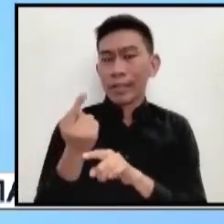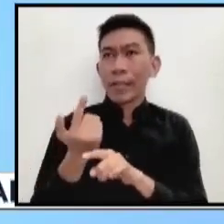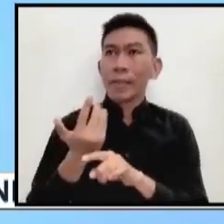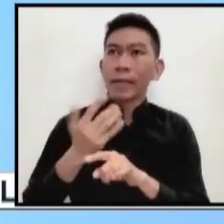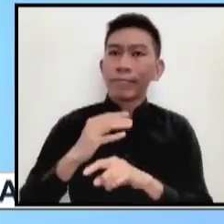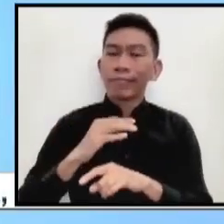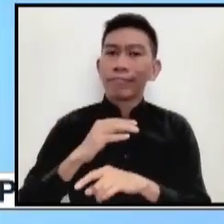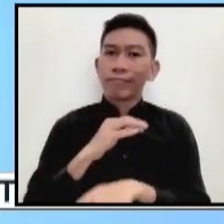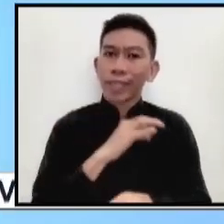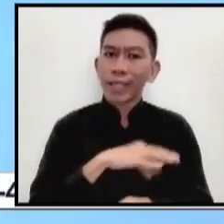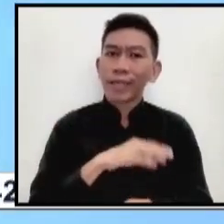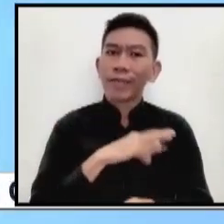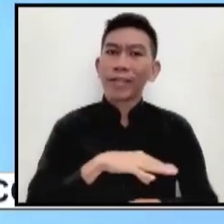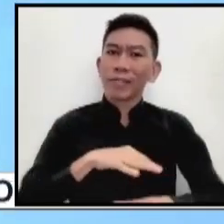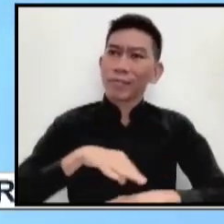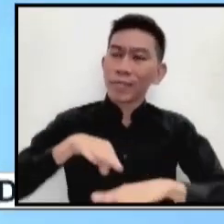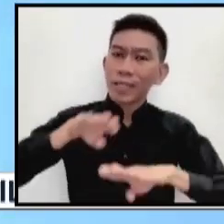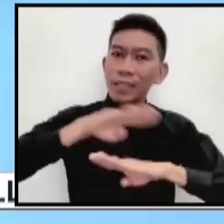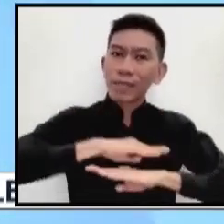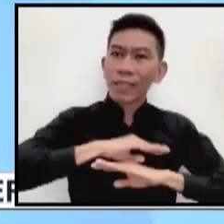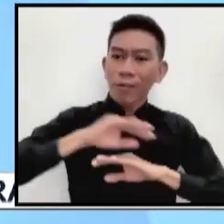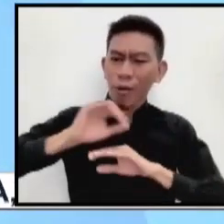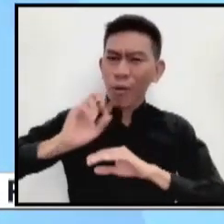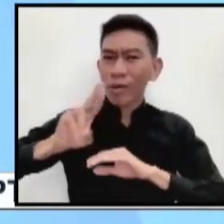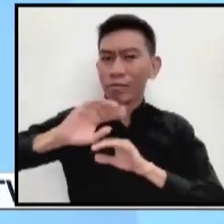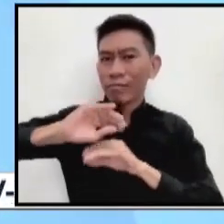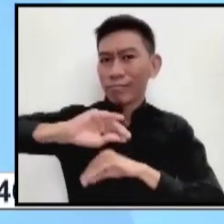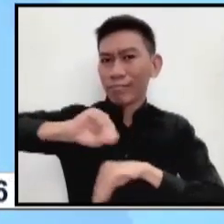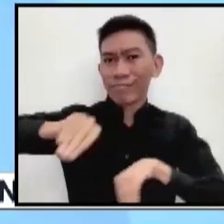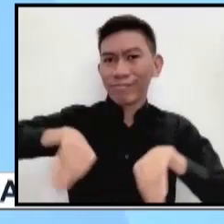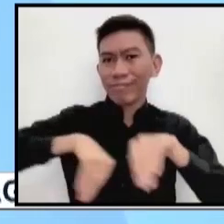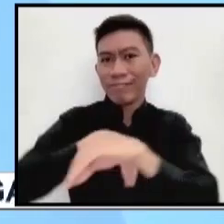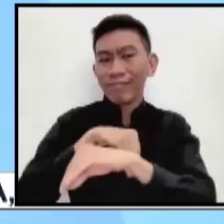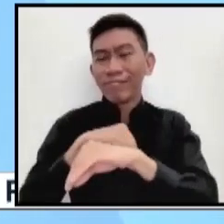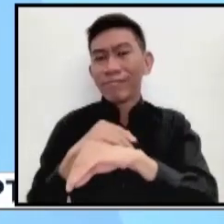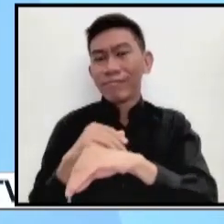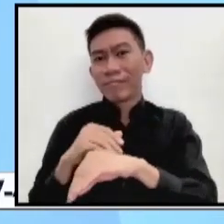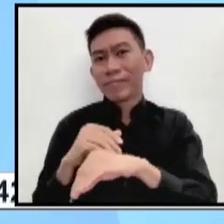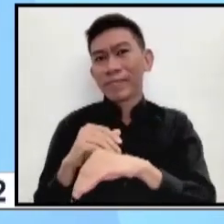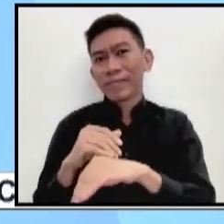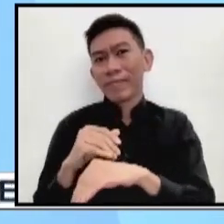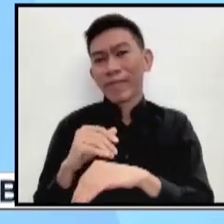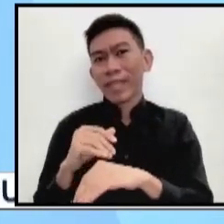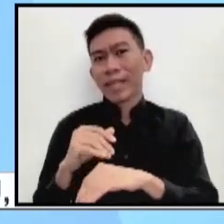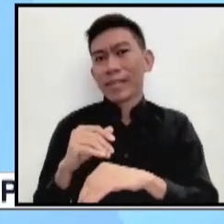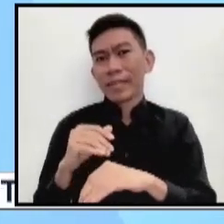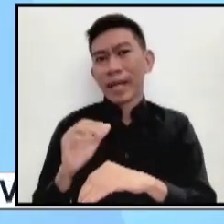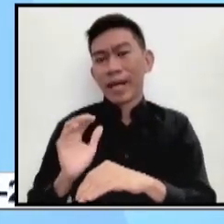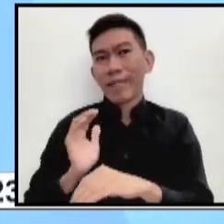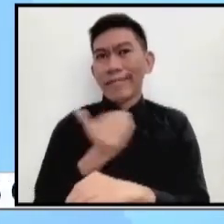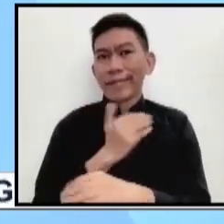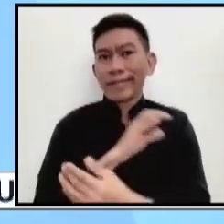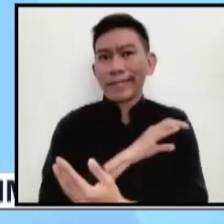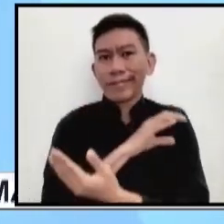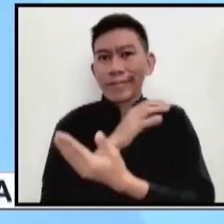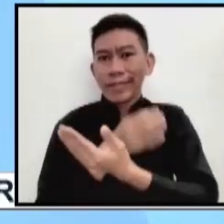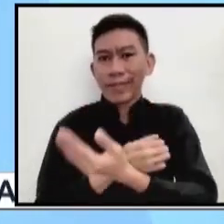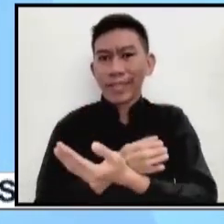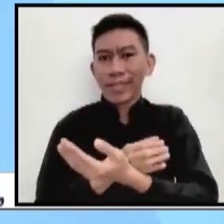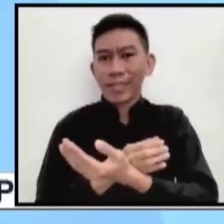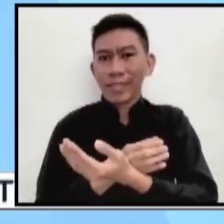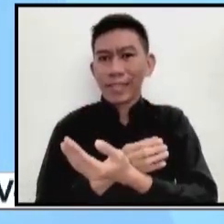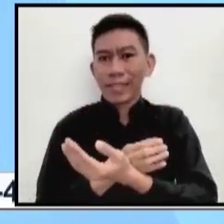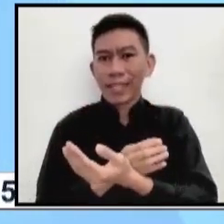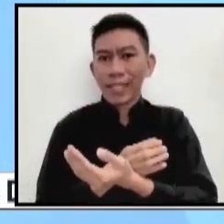ating sukle mm-hmm. or ito yung ating kumpiyansa mm-hmm. or yung makita